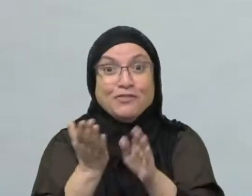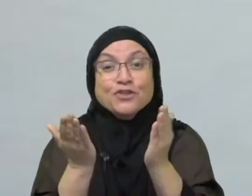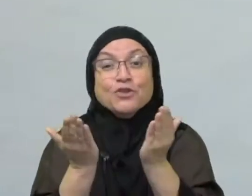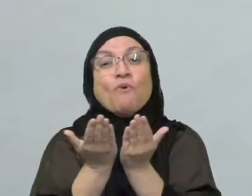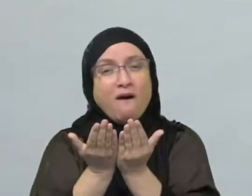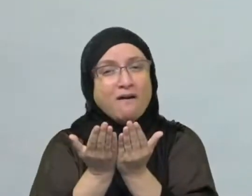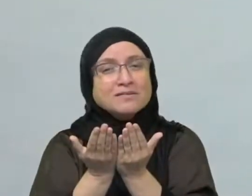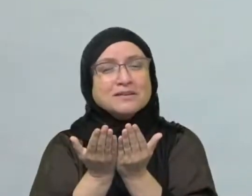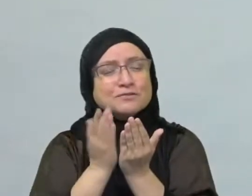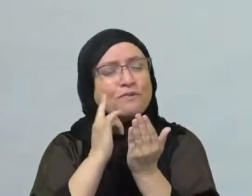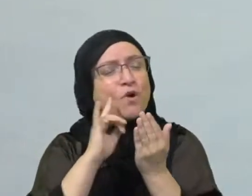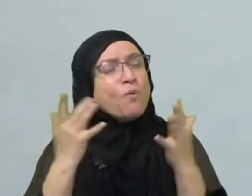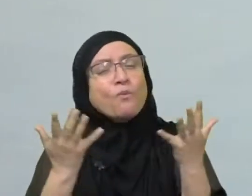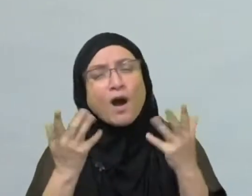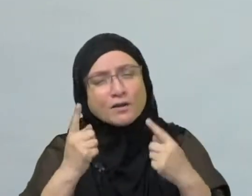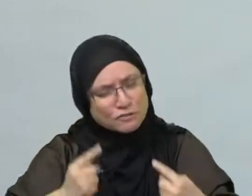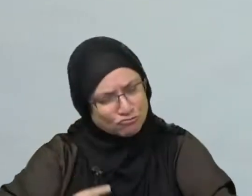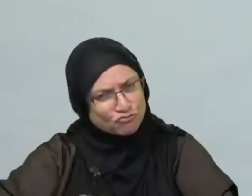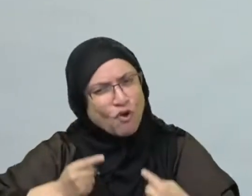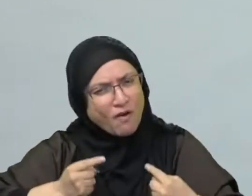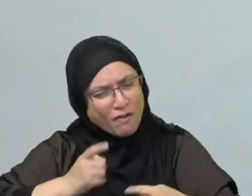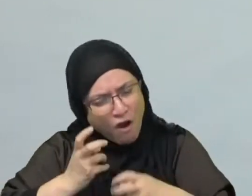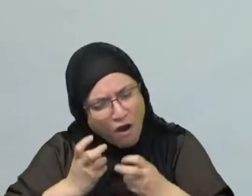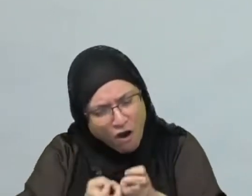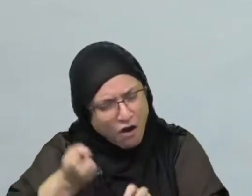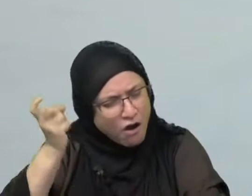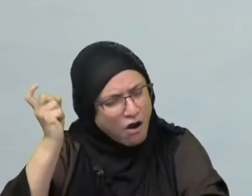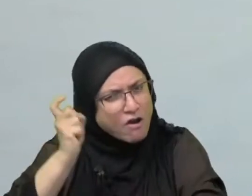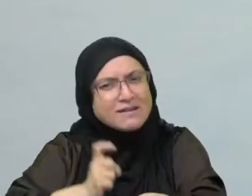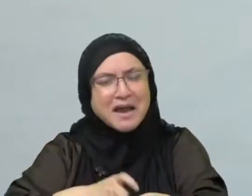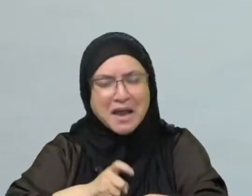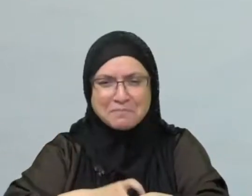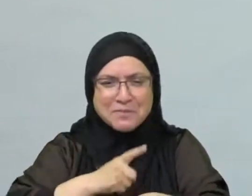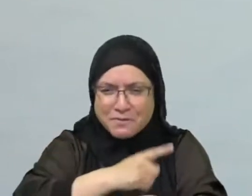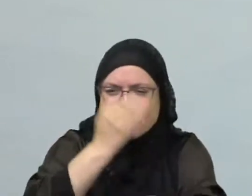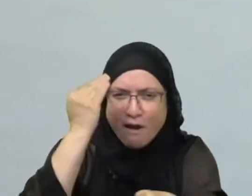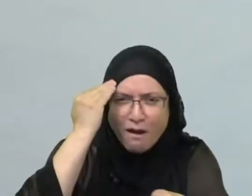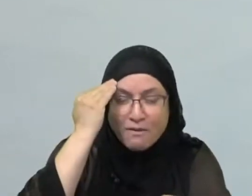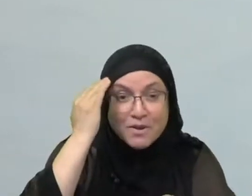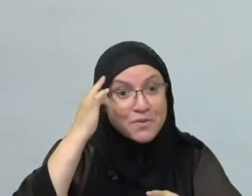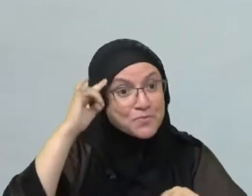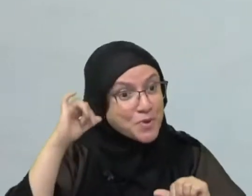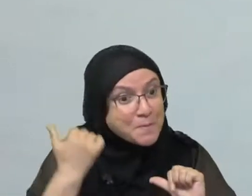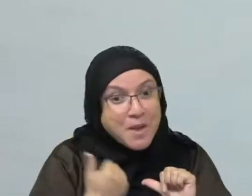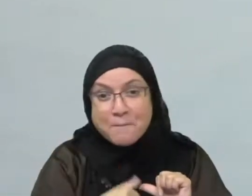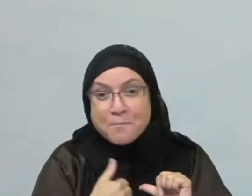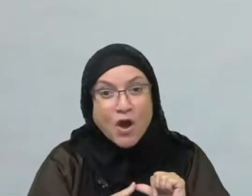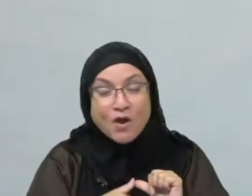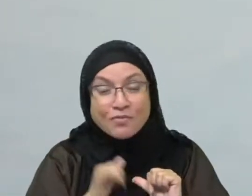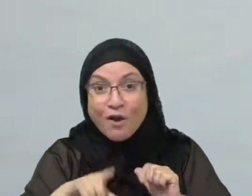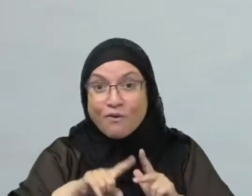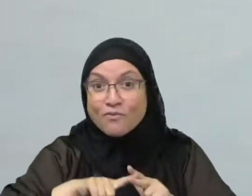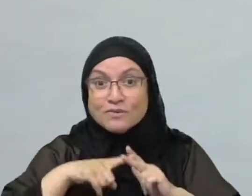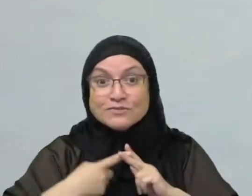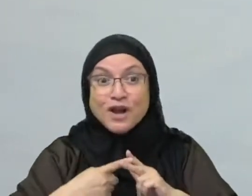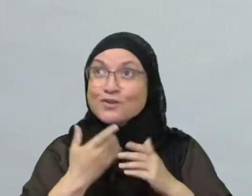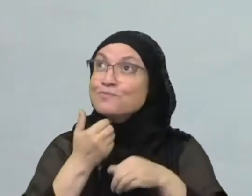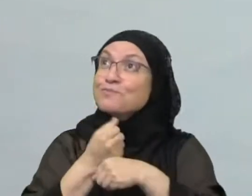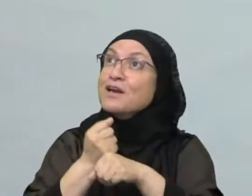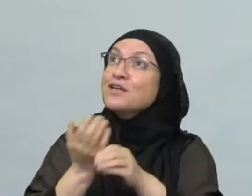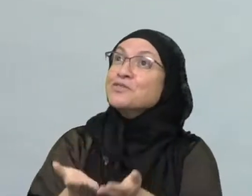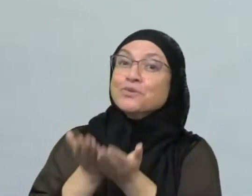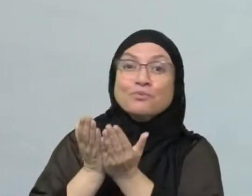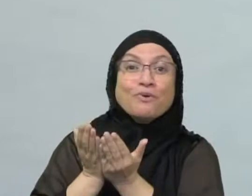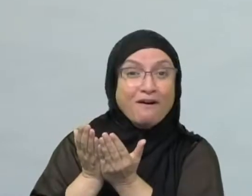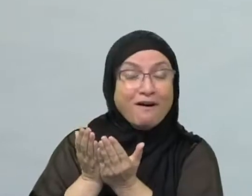we do. And so to refresh your memory, we started off with the du'a, Allahumma inni a'udhu bika min al-hammi wal-hazan, wa a'udhu bika